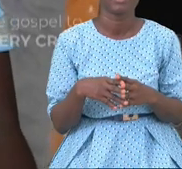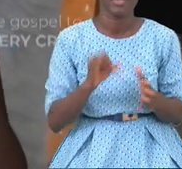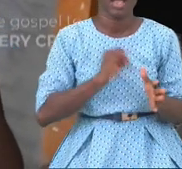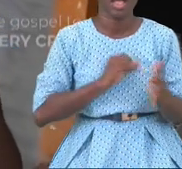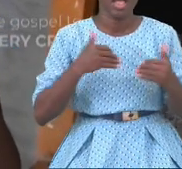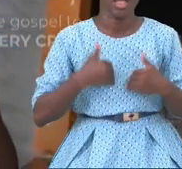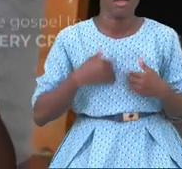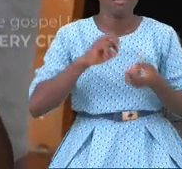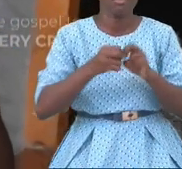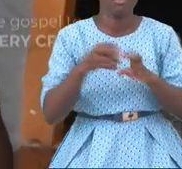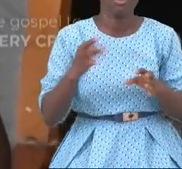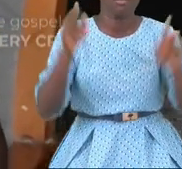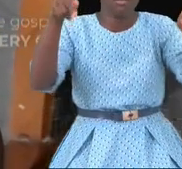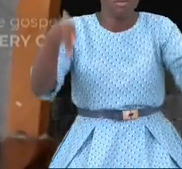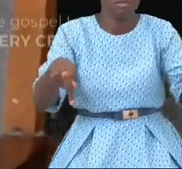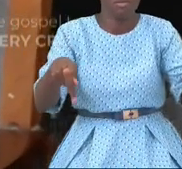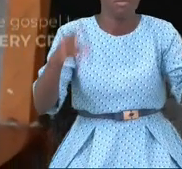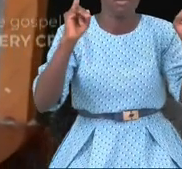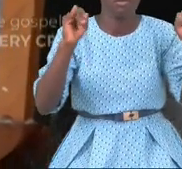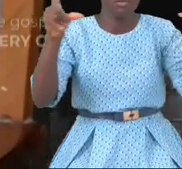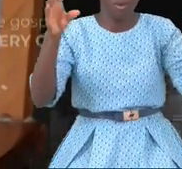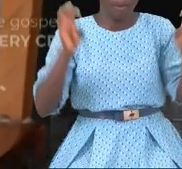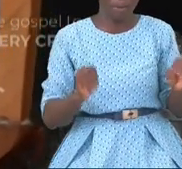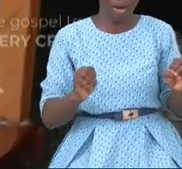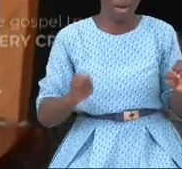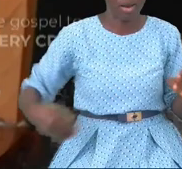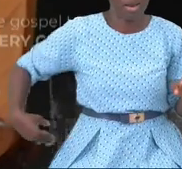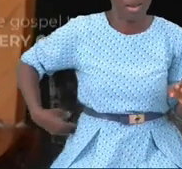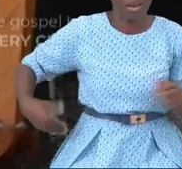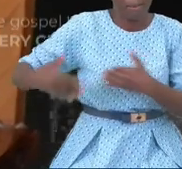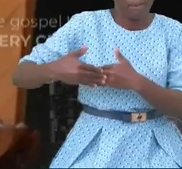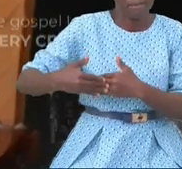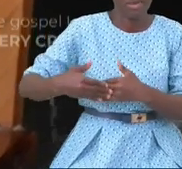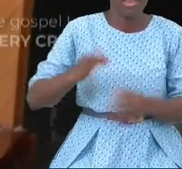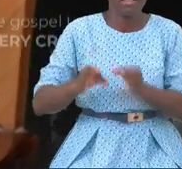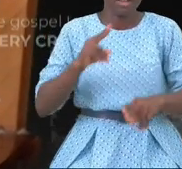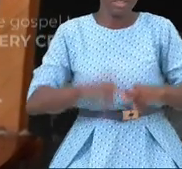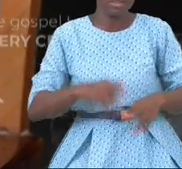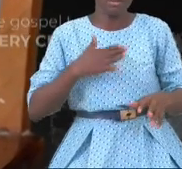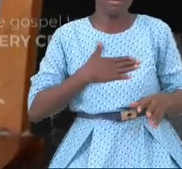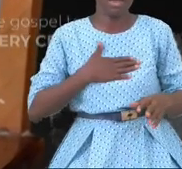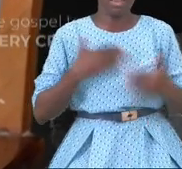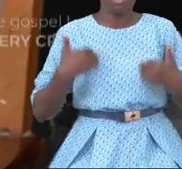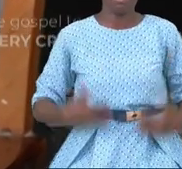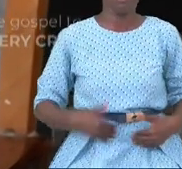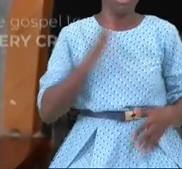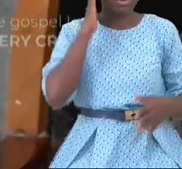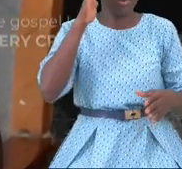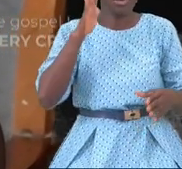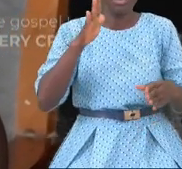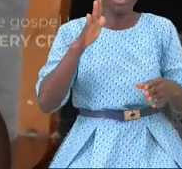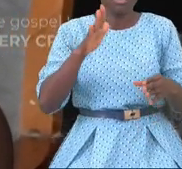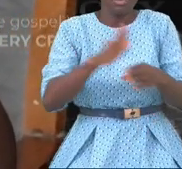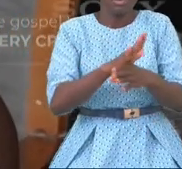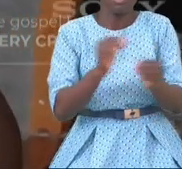put Pampers. Every time, if you know see tissue, you see Pampers with me. So I